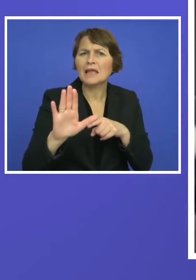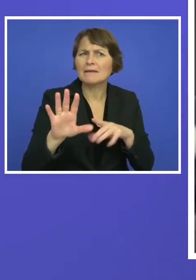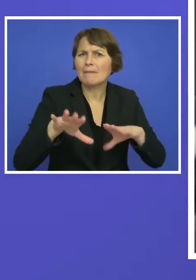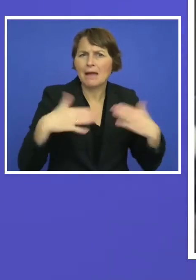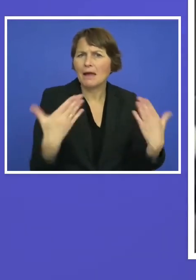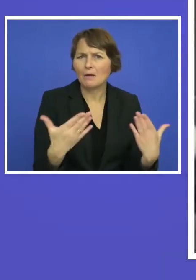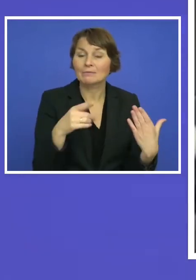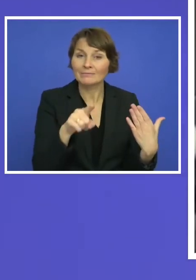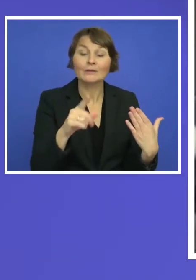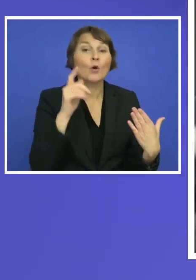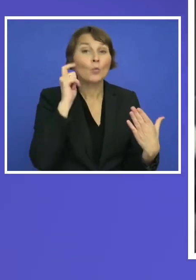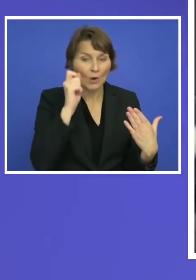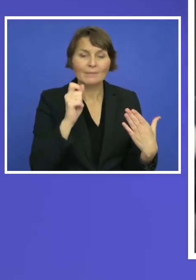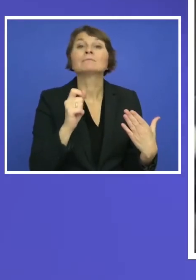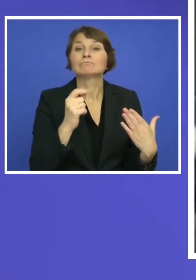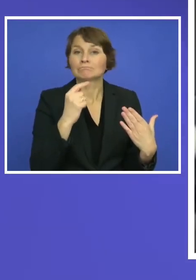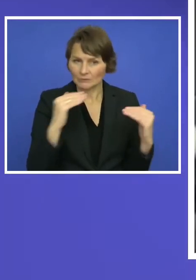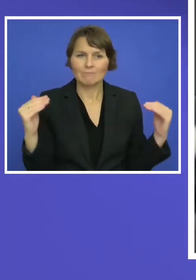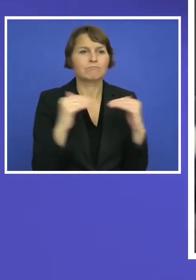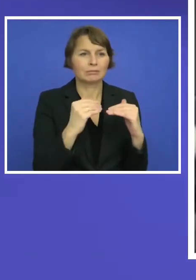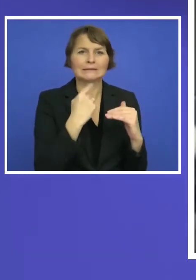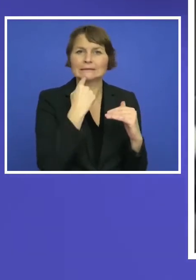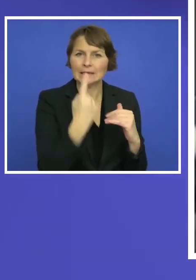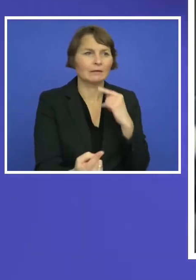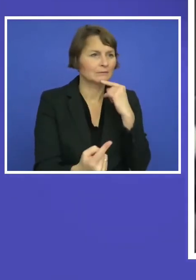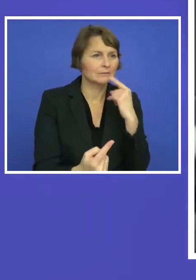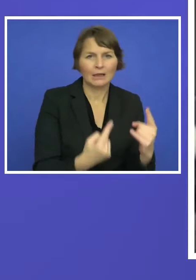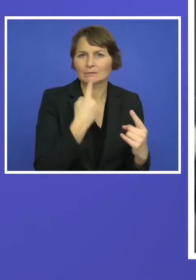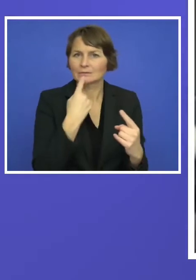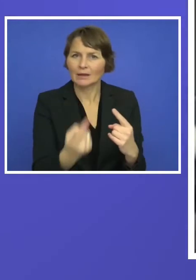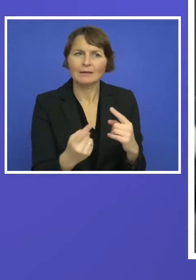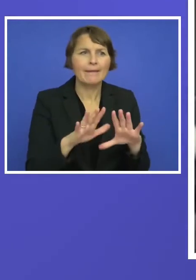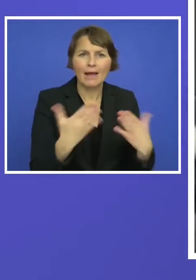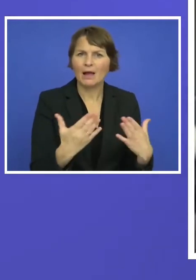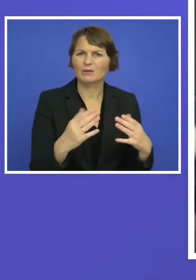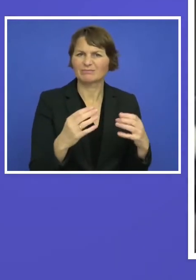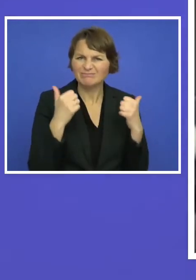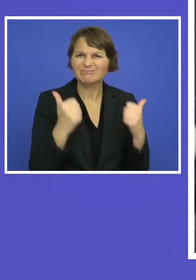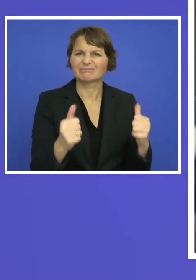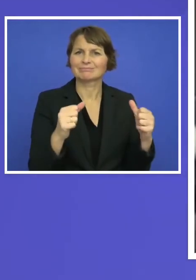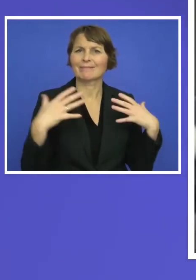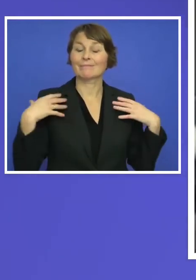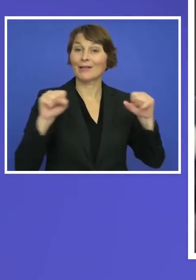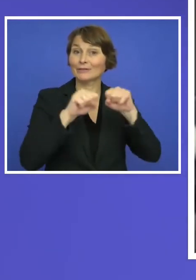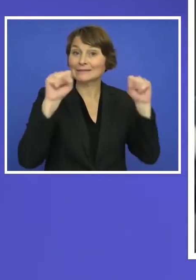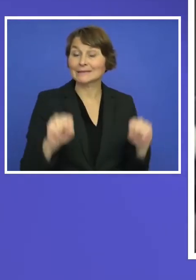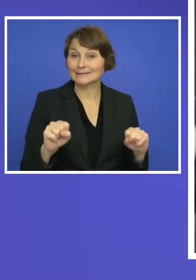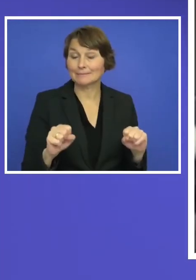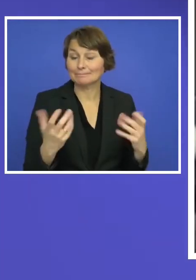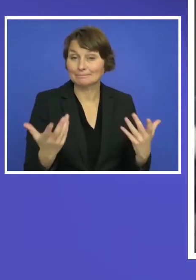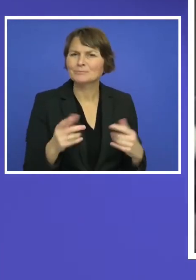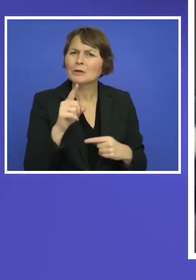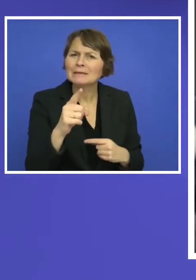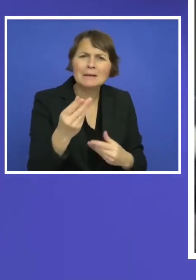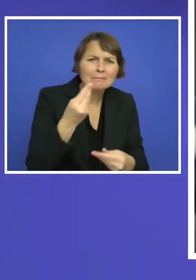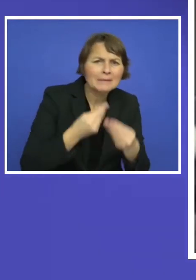equal say in decision-making in health systems. And if you can touch upon a little bit about the on-ground realities of what it